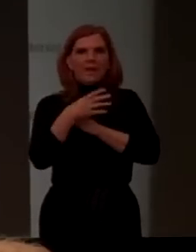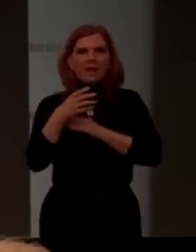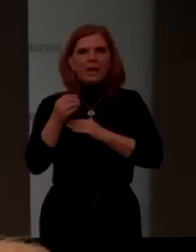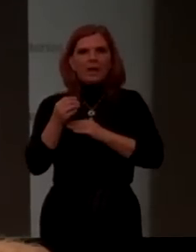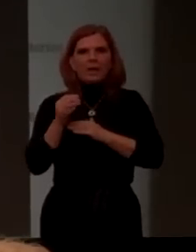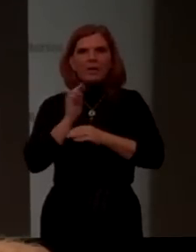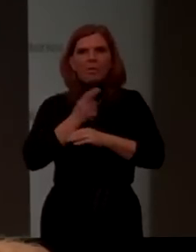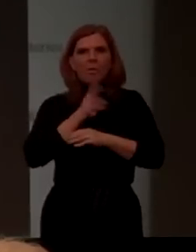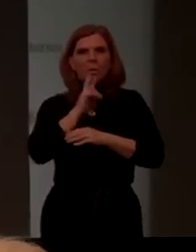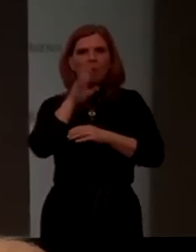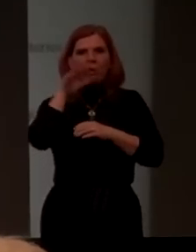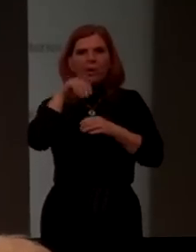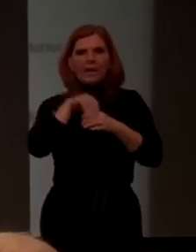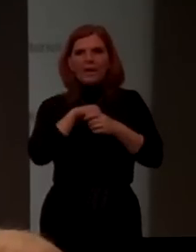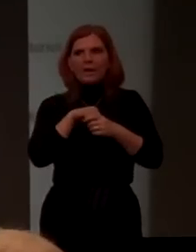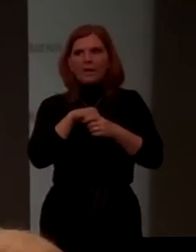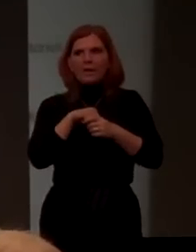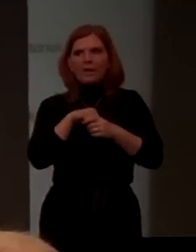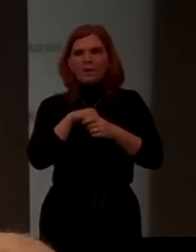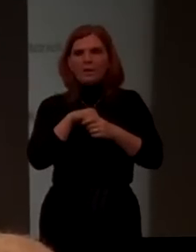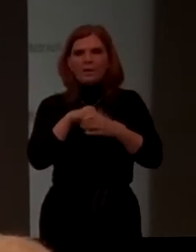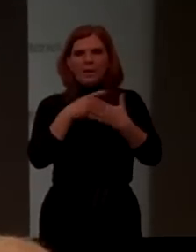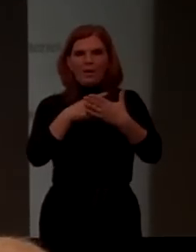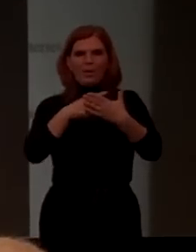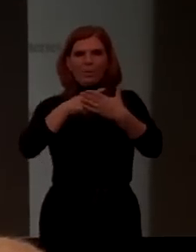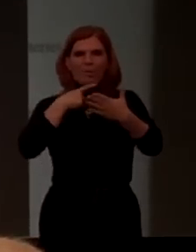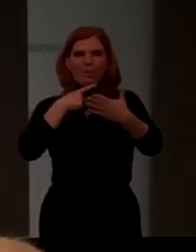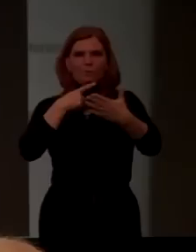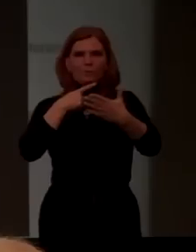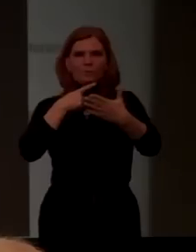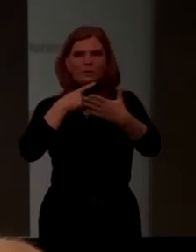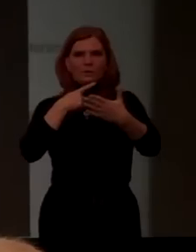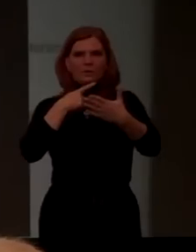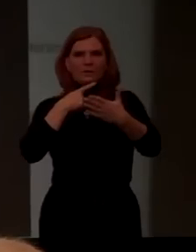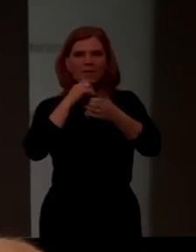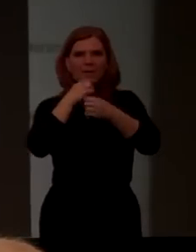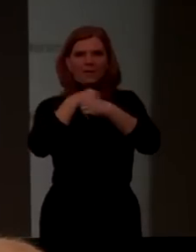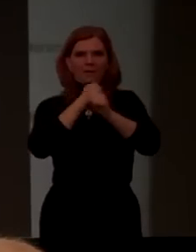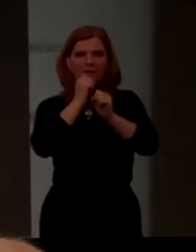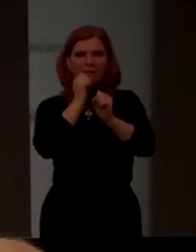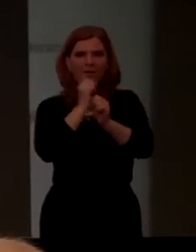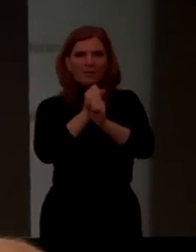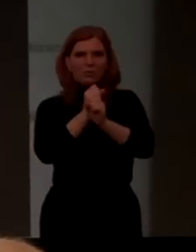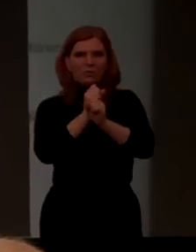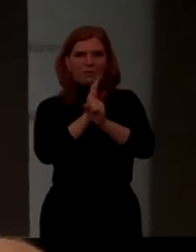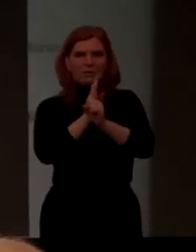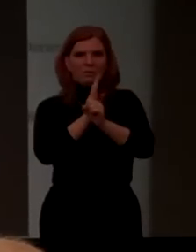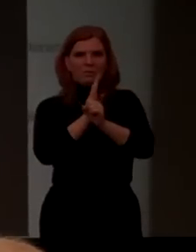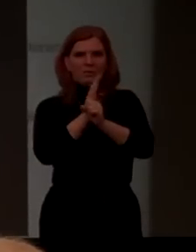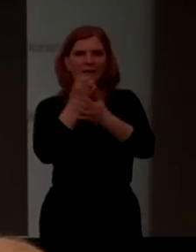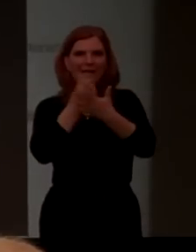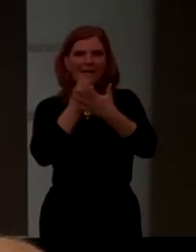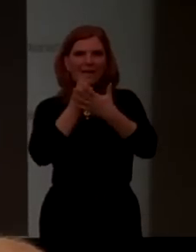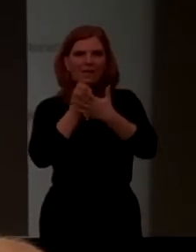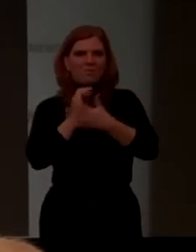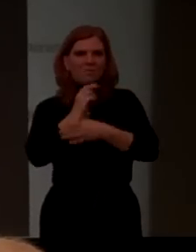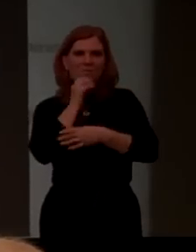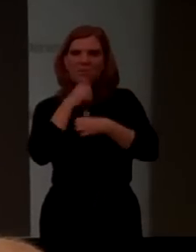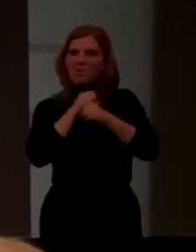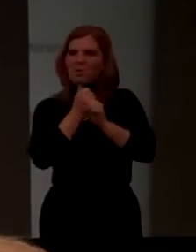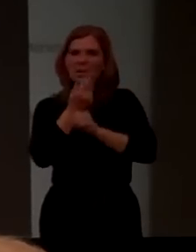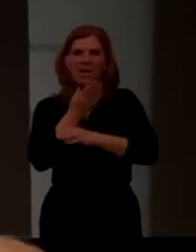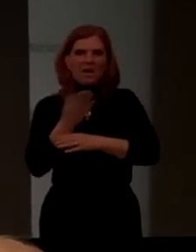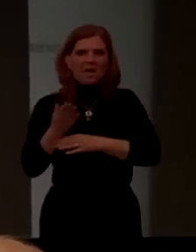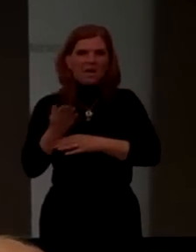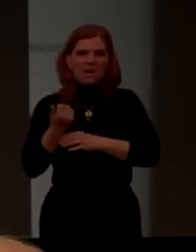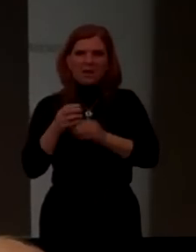And we are in, post-industrial economy. We don't make anything anymore. Got a